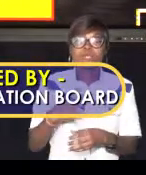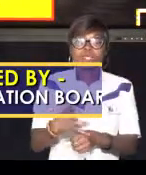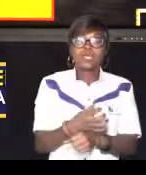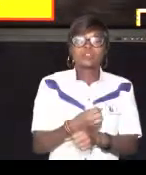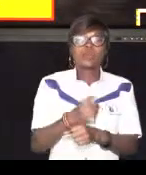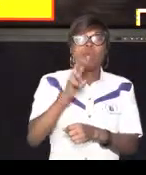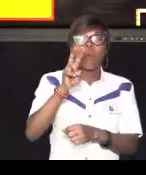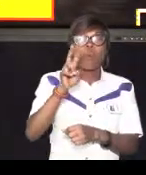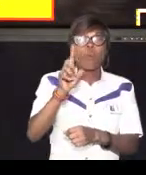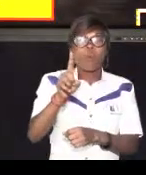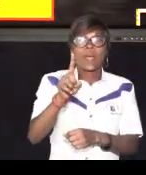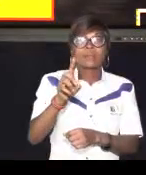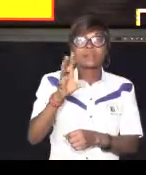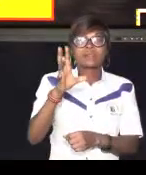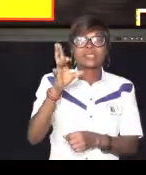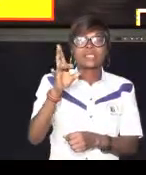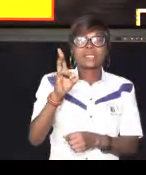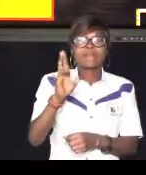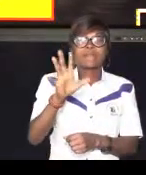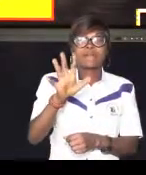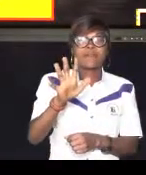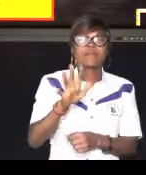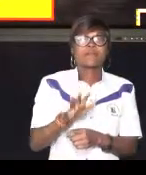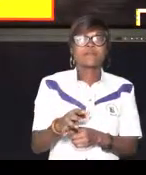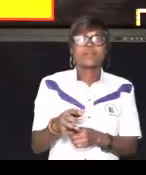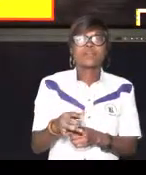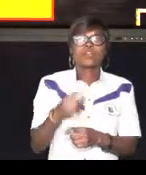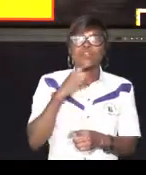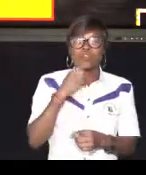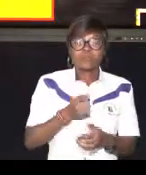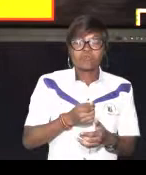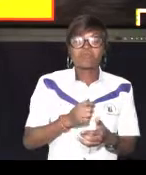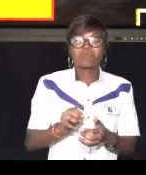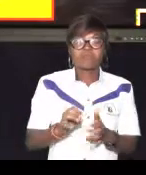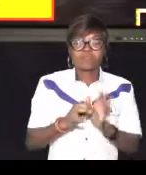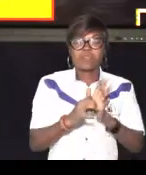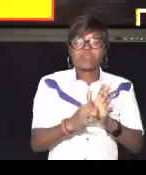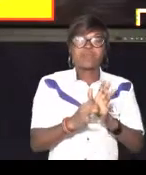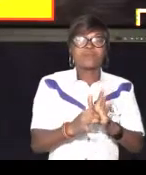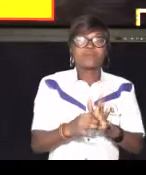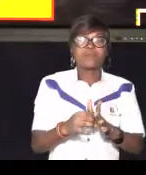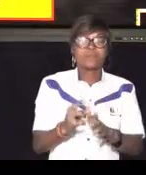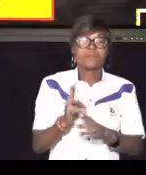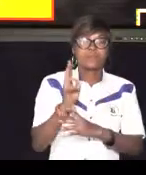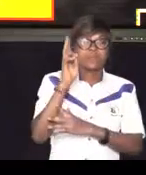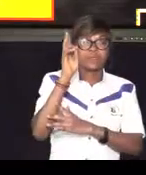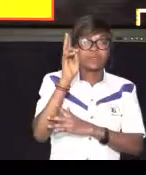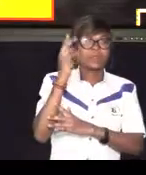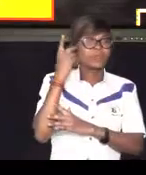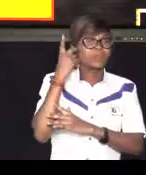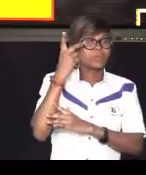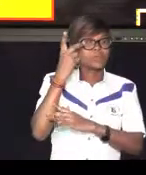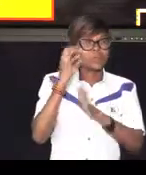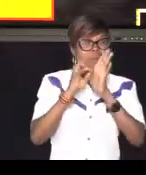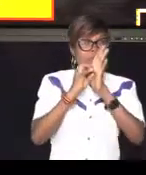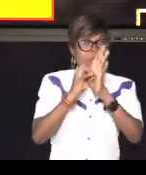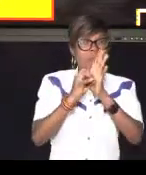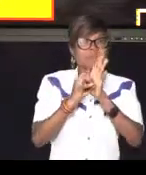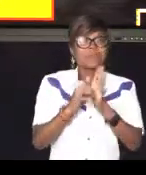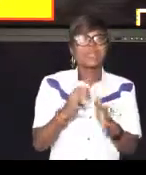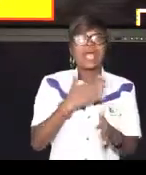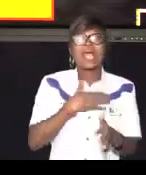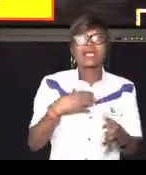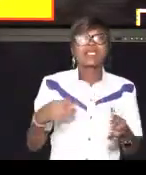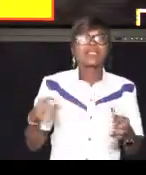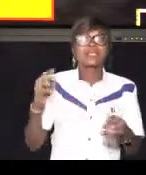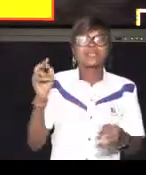well, we should get 175. 7 times 5 is 35. Write 5 and regroup 3. 7 times 2 is 14 plus 3, that's